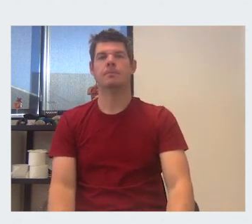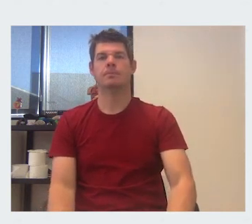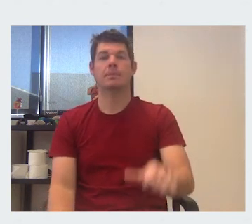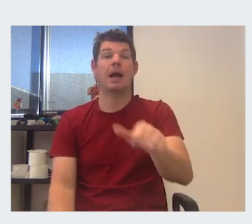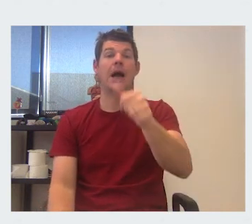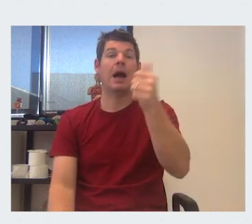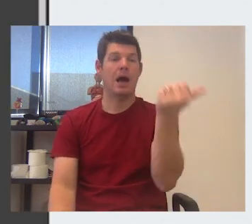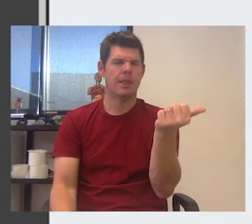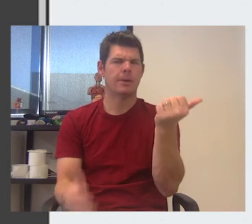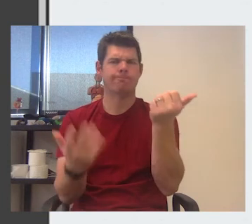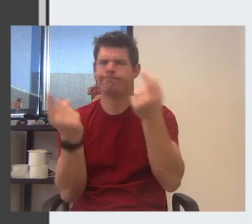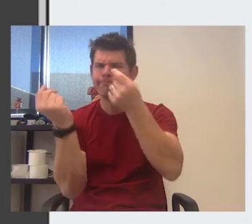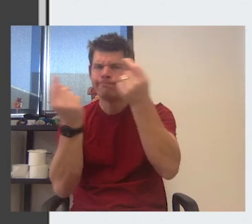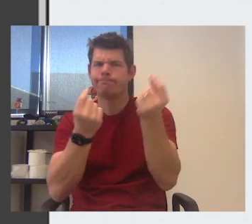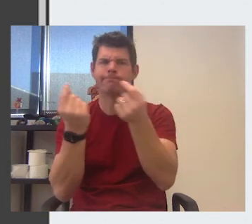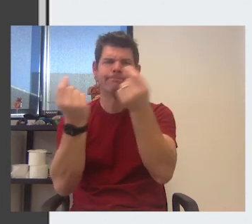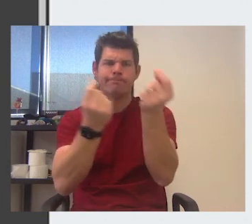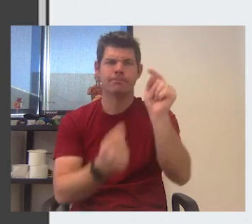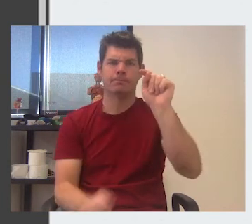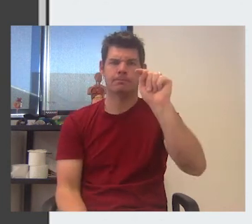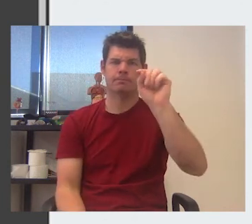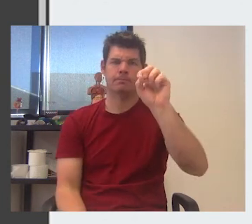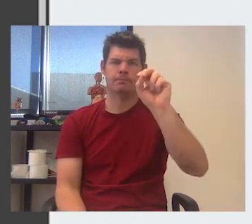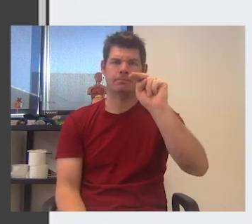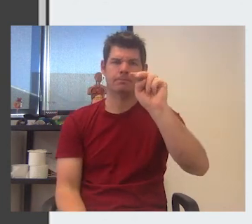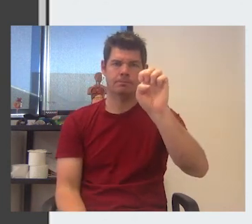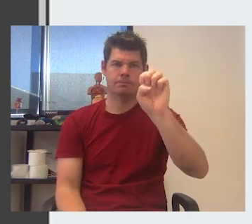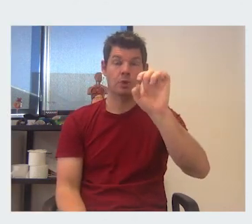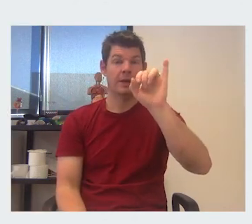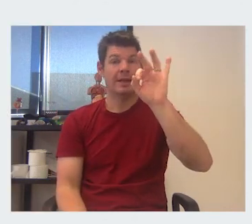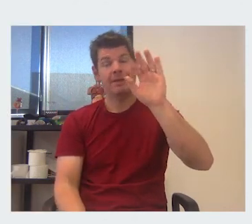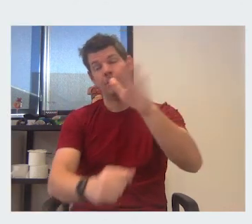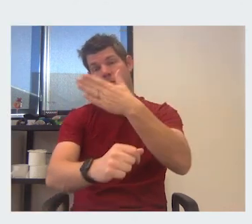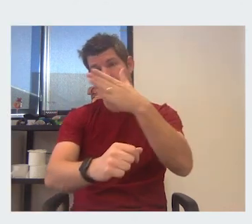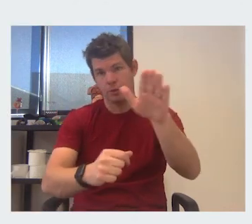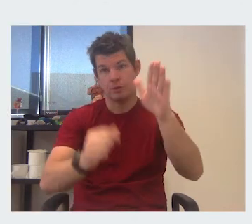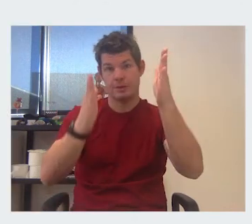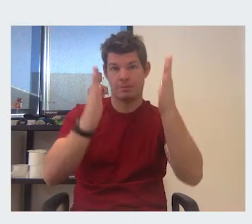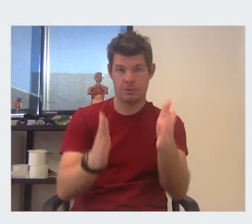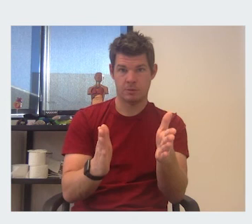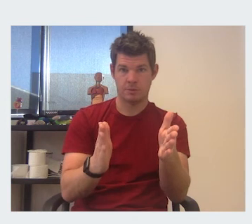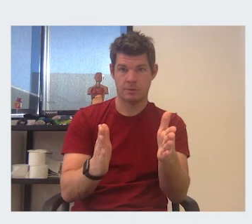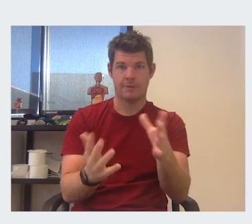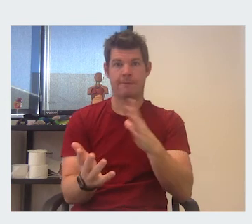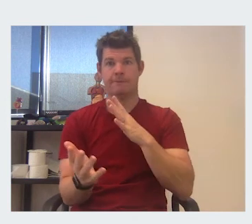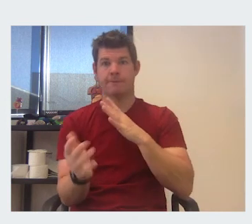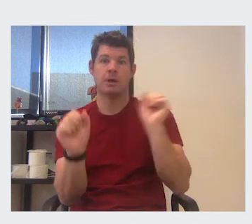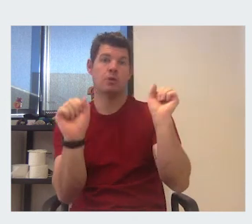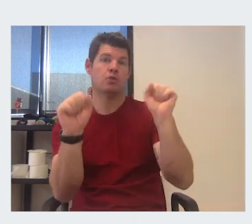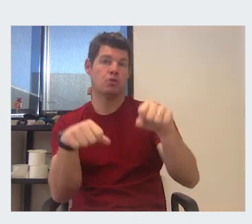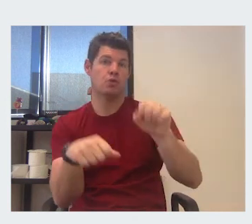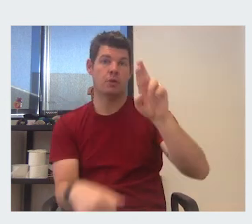The other thing that we can do with these tones is, if you're a musical person, you are familiar with the concept